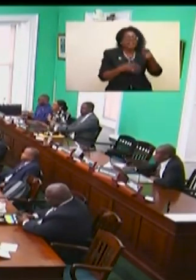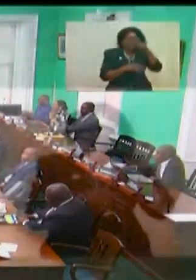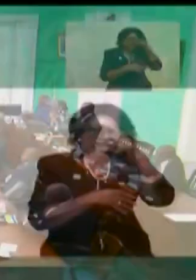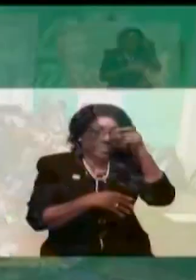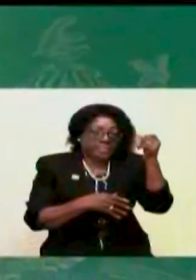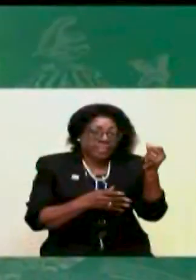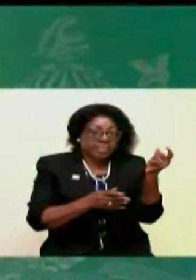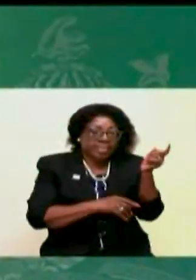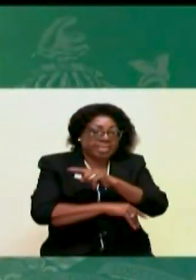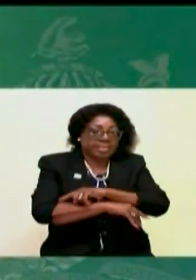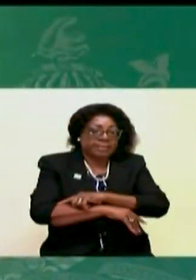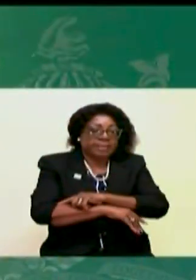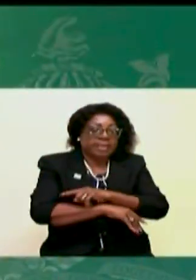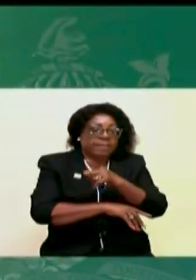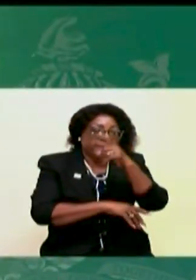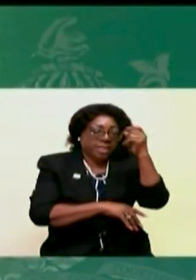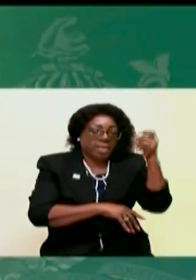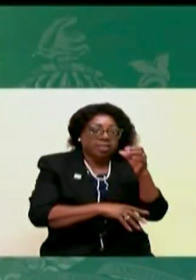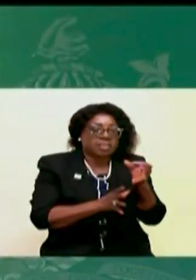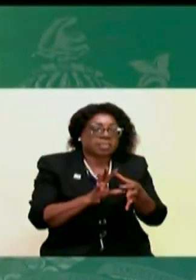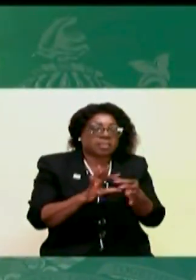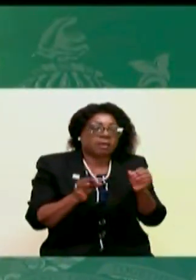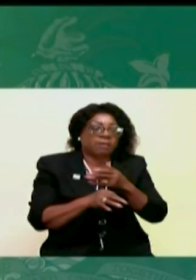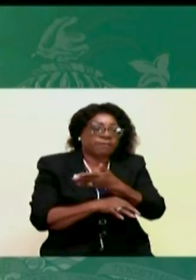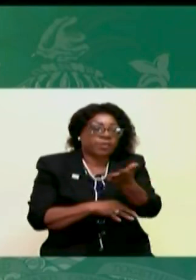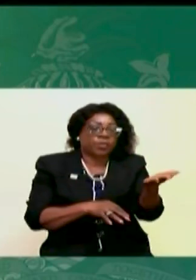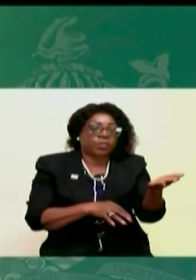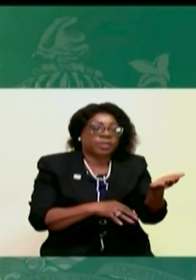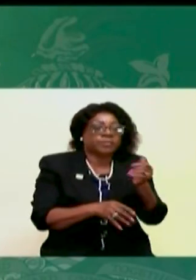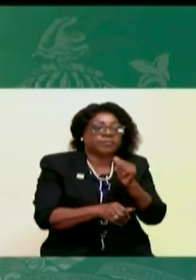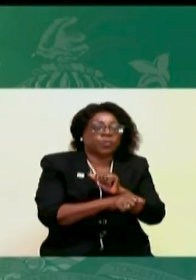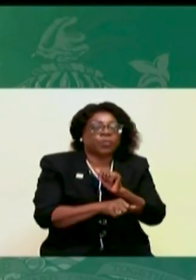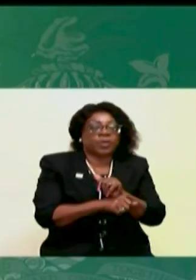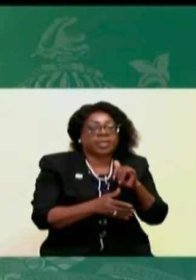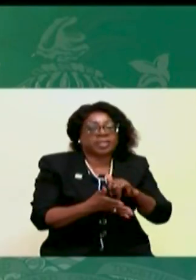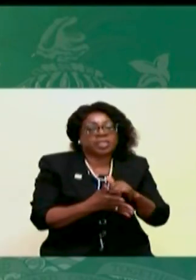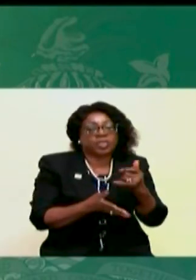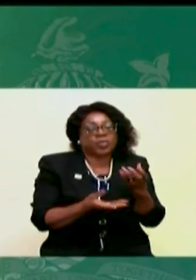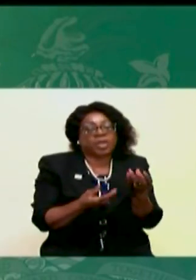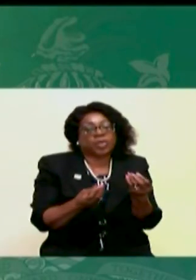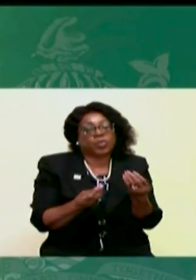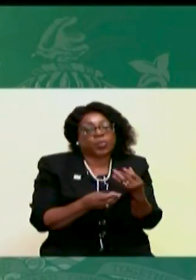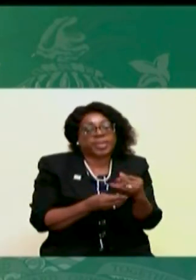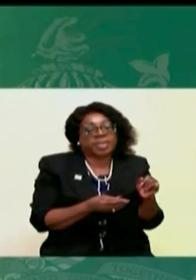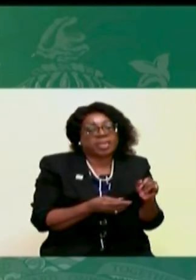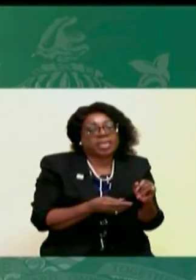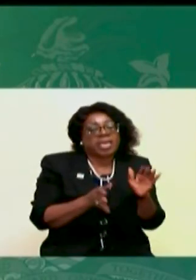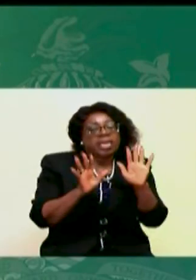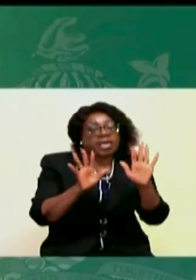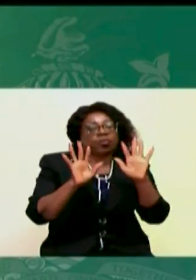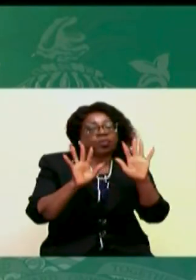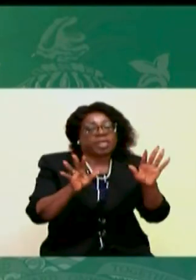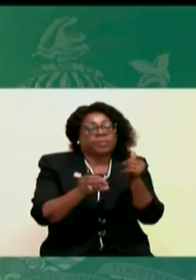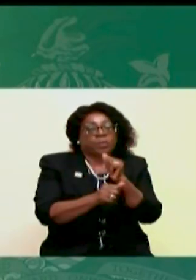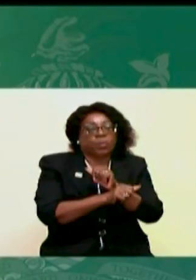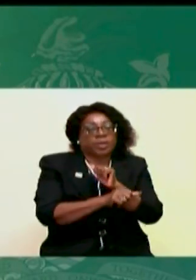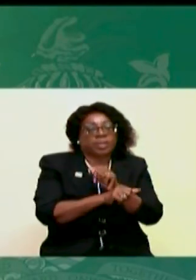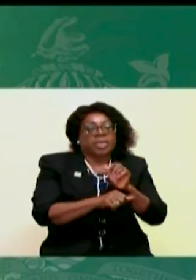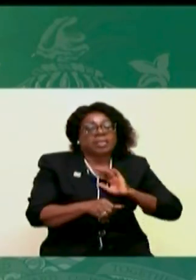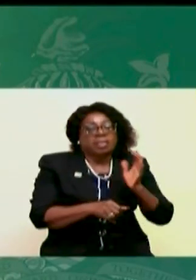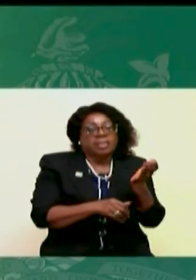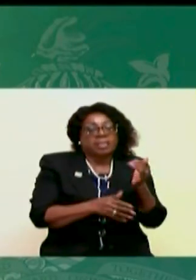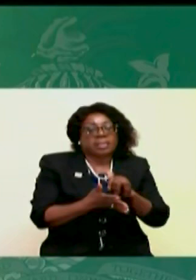Member for Golden Gates, because of the work that she is doing, incredible work that we should be celebrating. And the